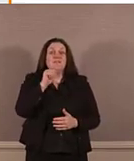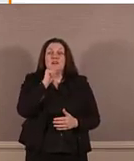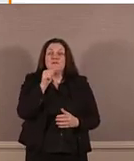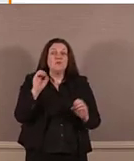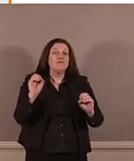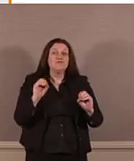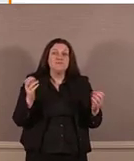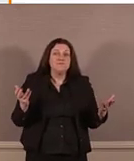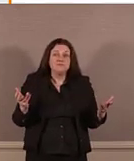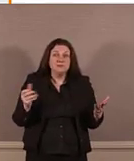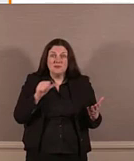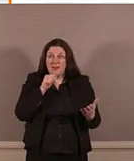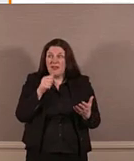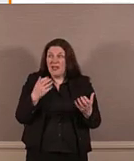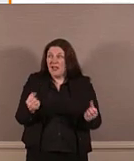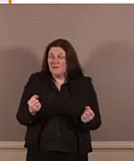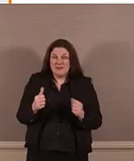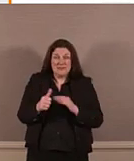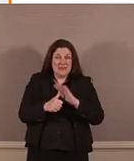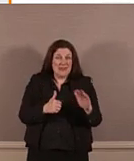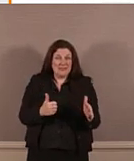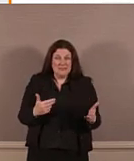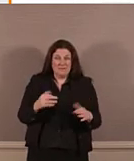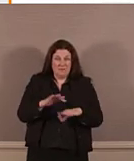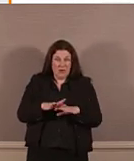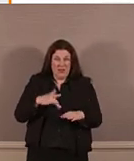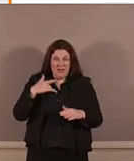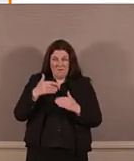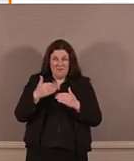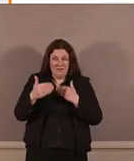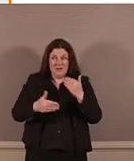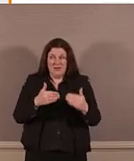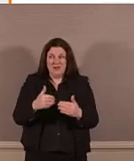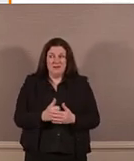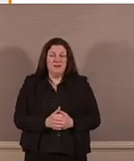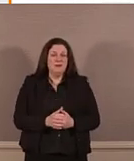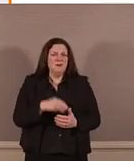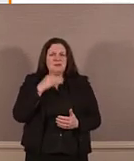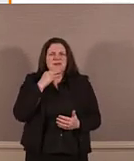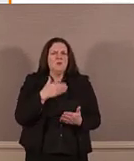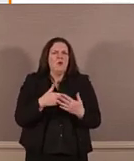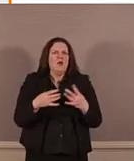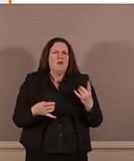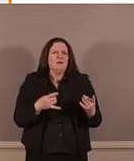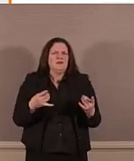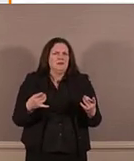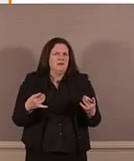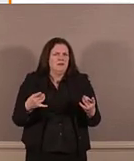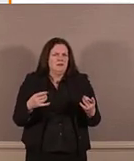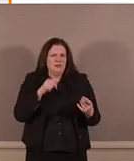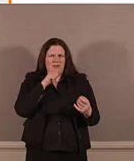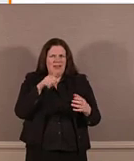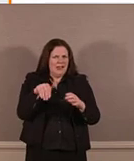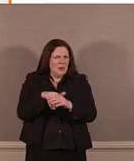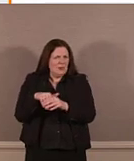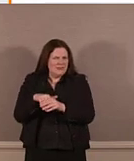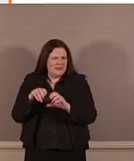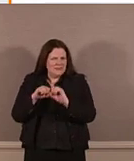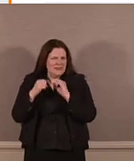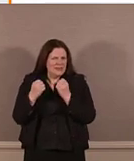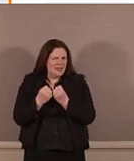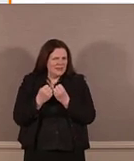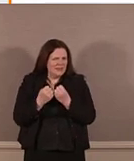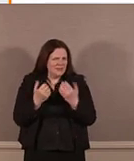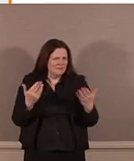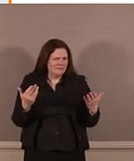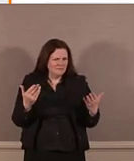that, don't have those particular skills, I suppose really that leaves you that you're not included in society and